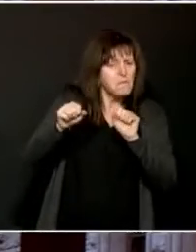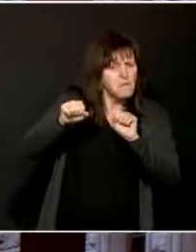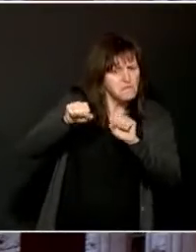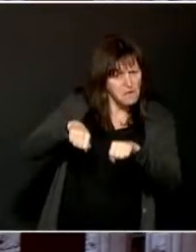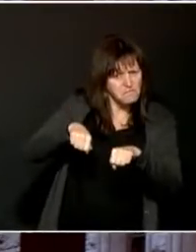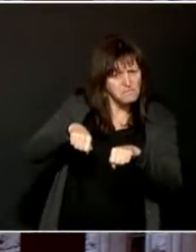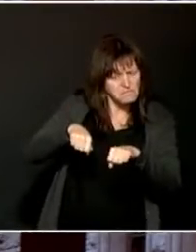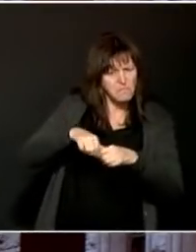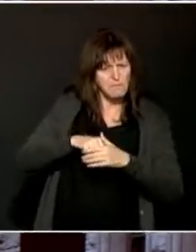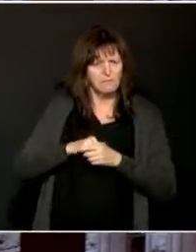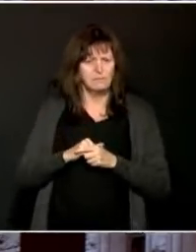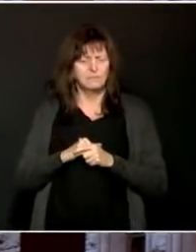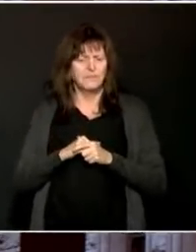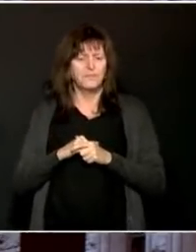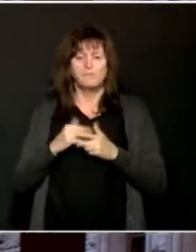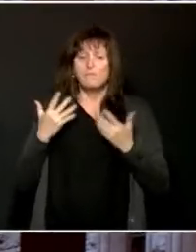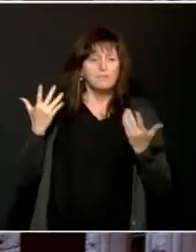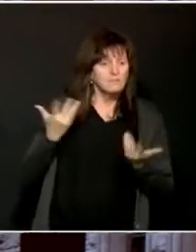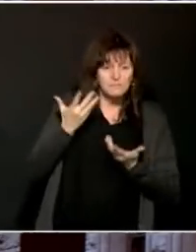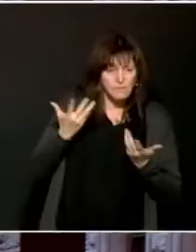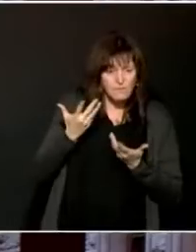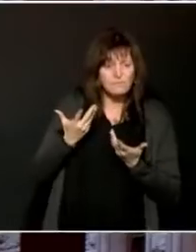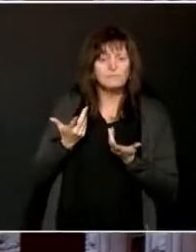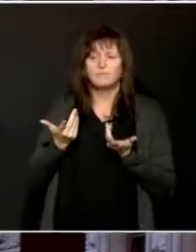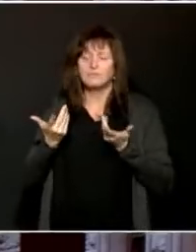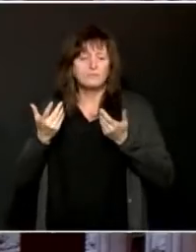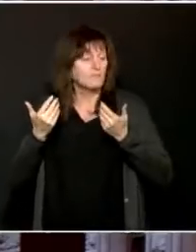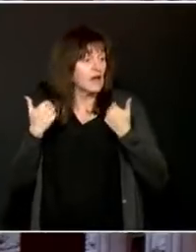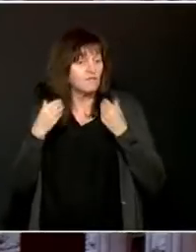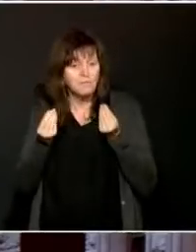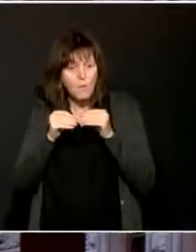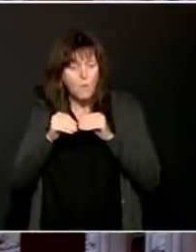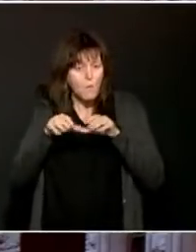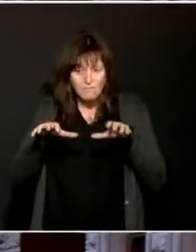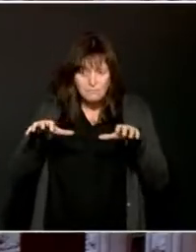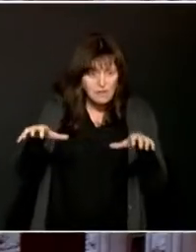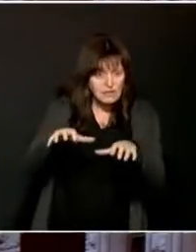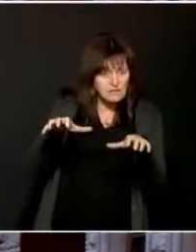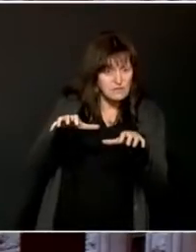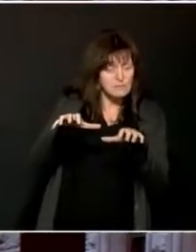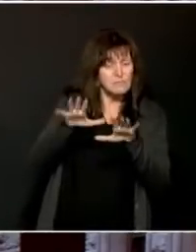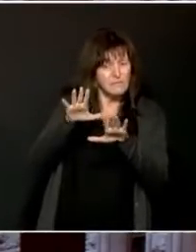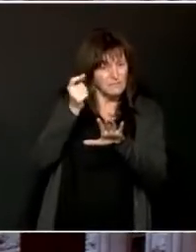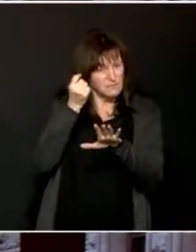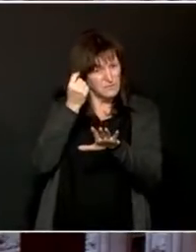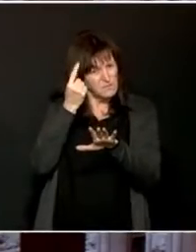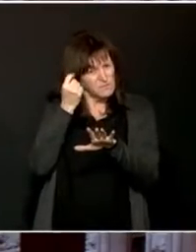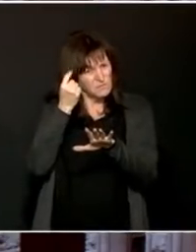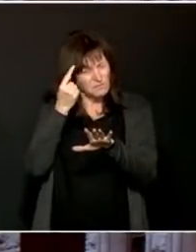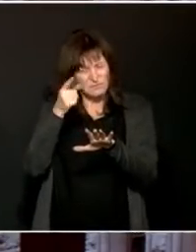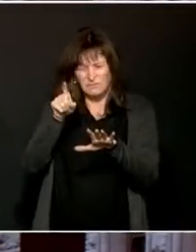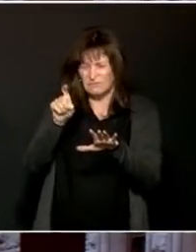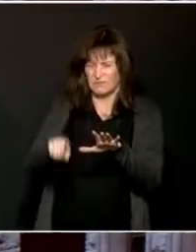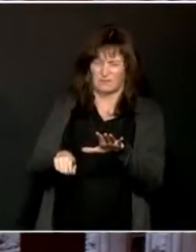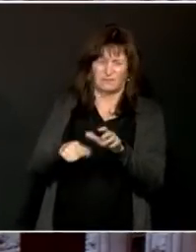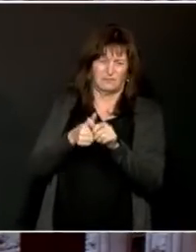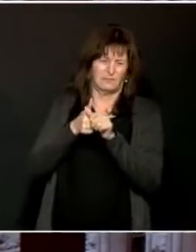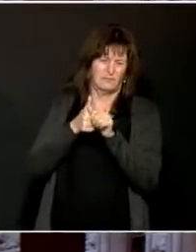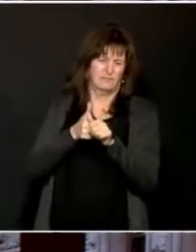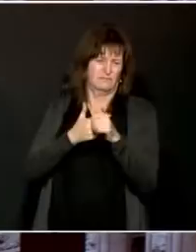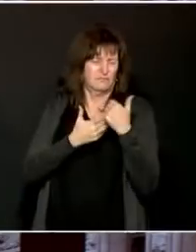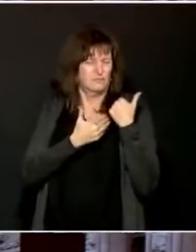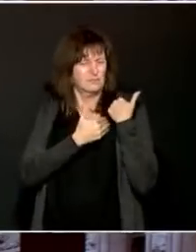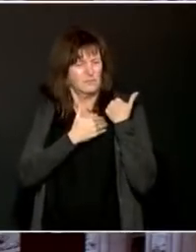access to some activities, as you might hear about, comes increased responsibility personally to make sure that you are doing those things